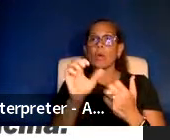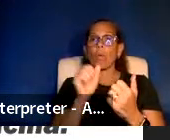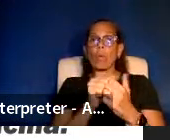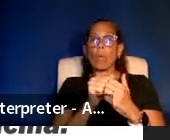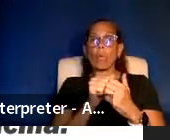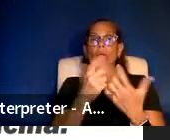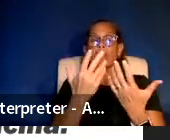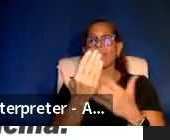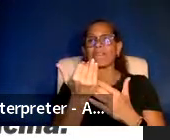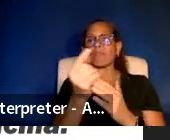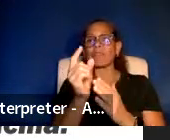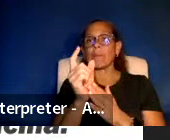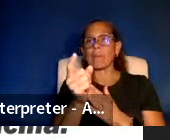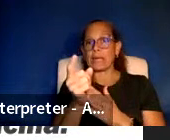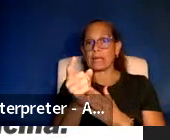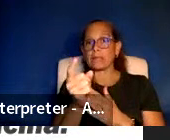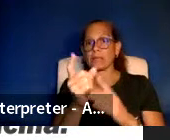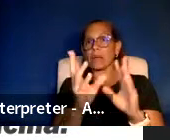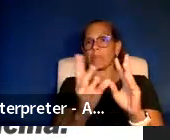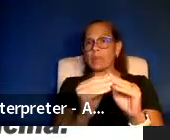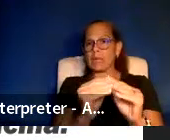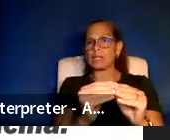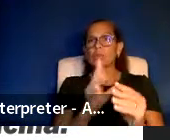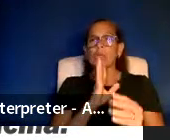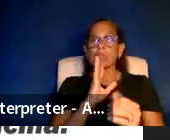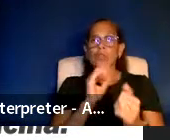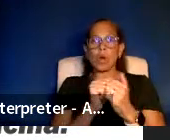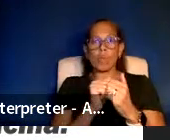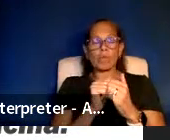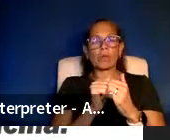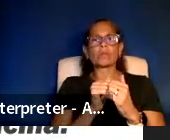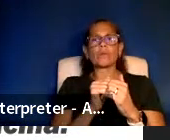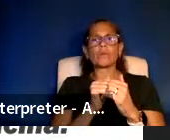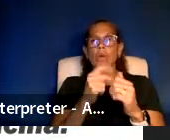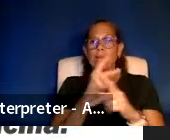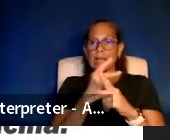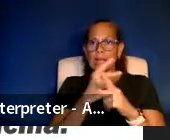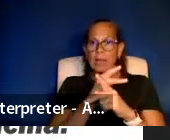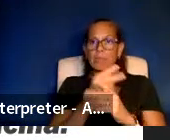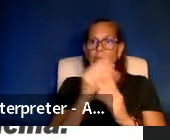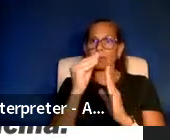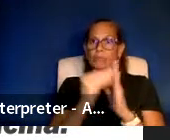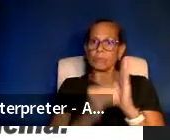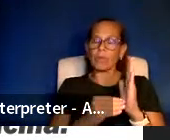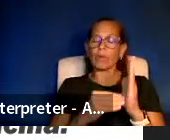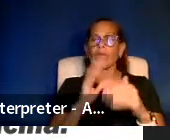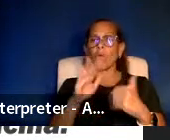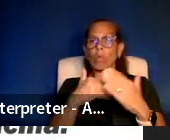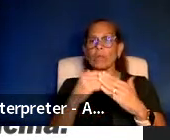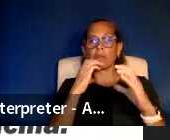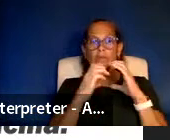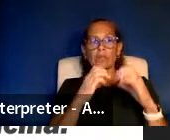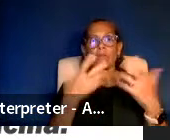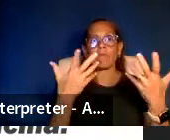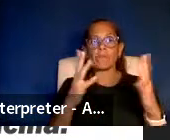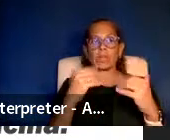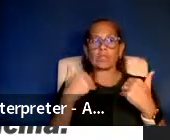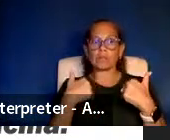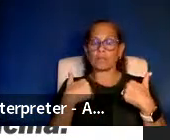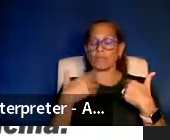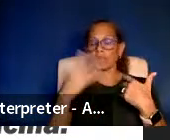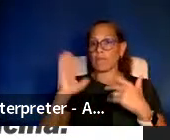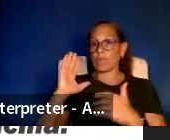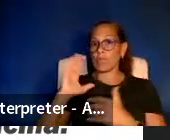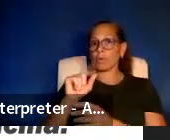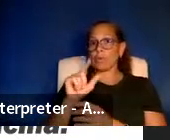for 15-minute segments where you can talk to us. We track all these conversations. We did this in 2021 and had a number of great, very